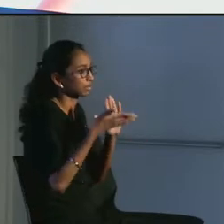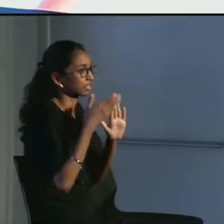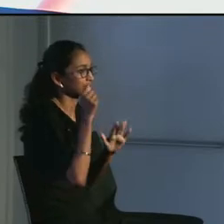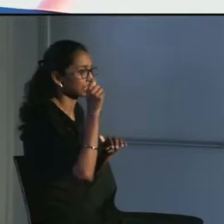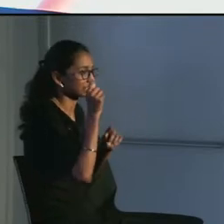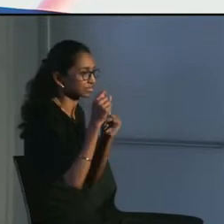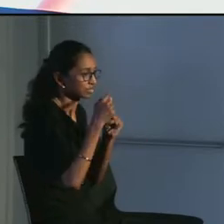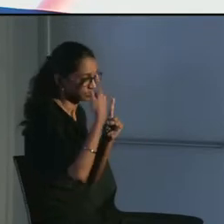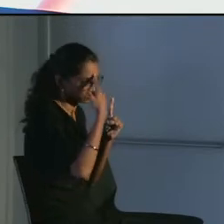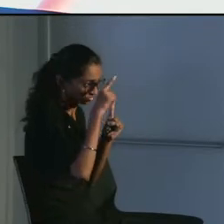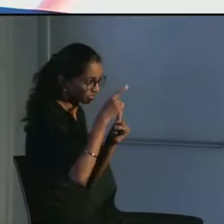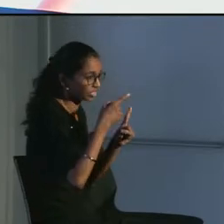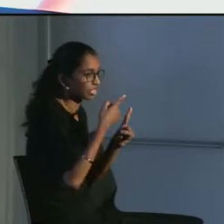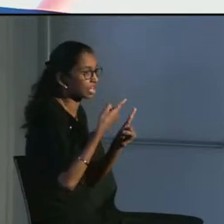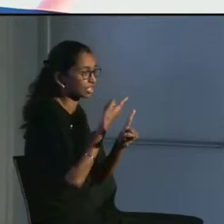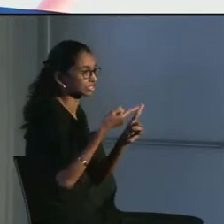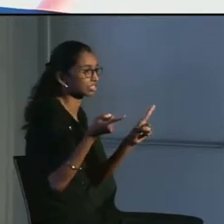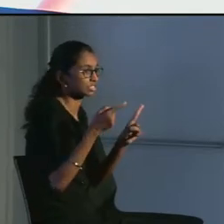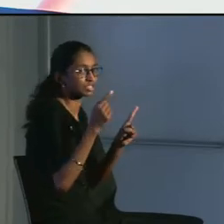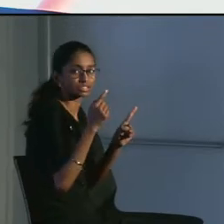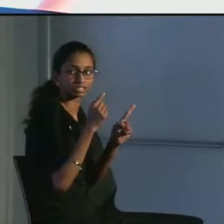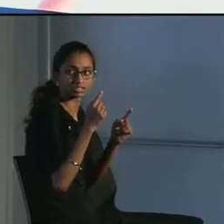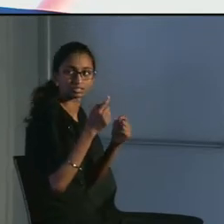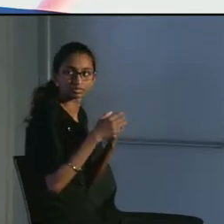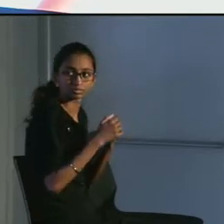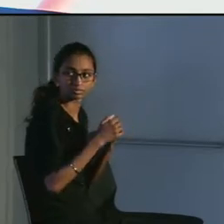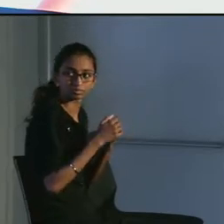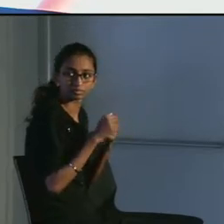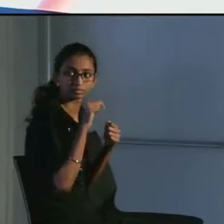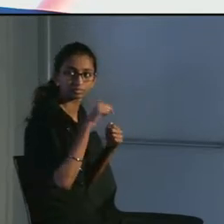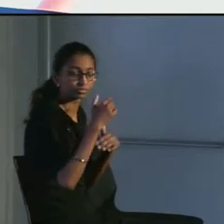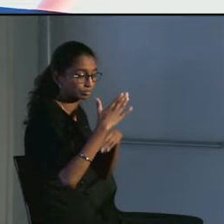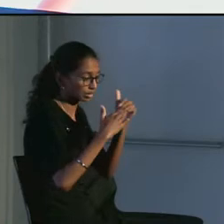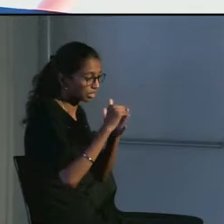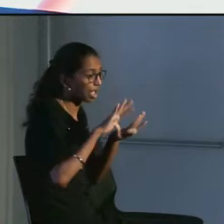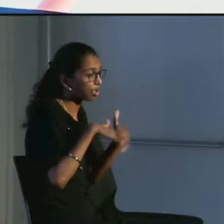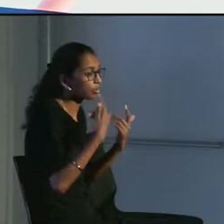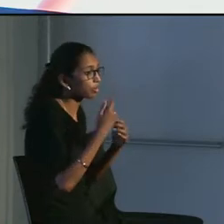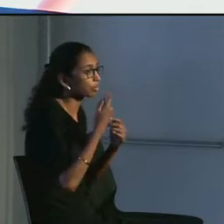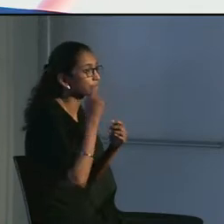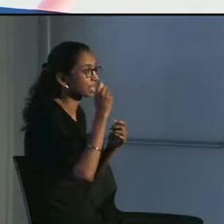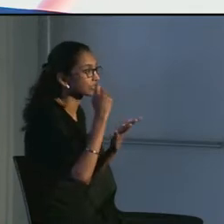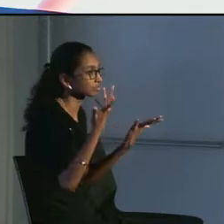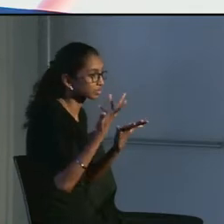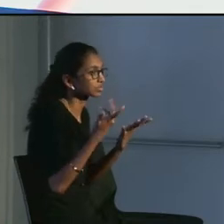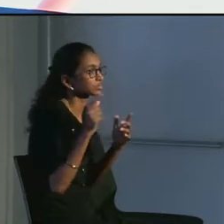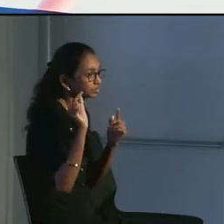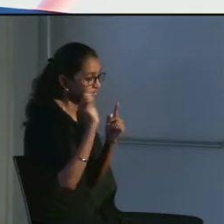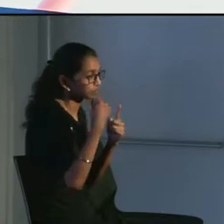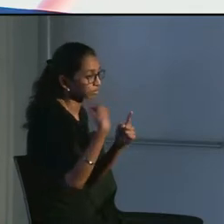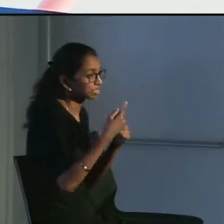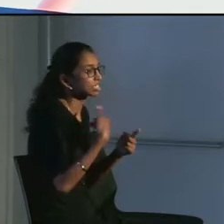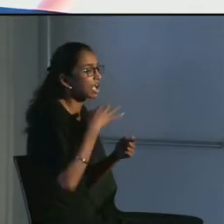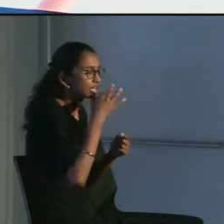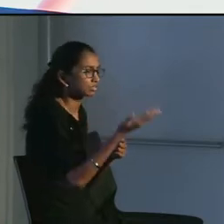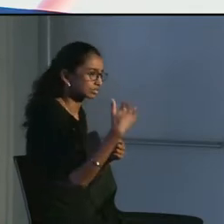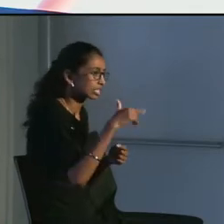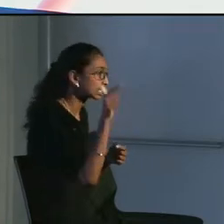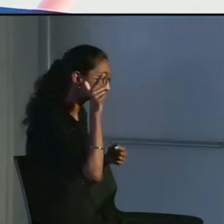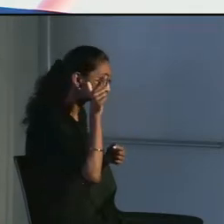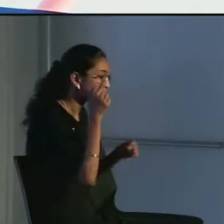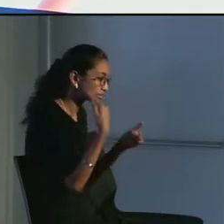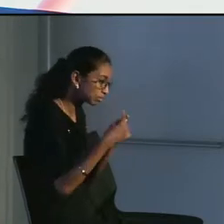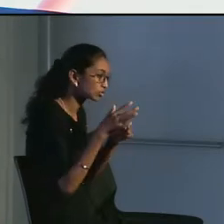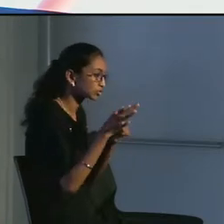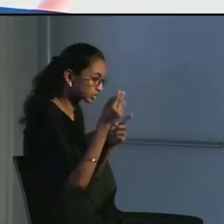gender-based violence and designing methodologies on how to build these testimonies, and then invite listening, and then designing public